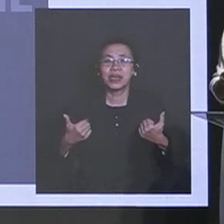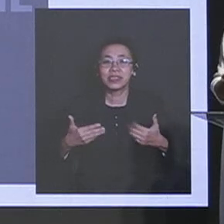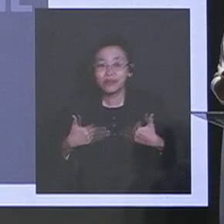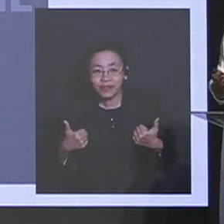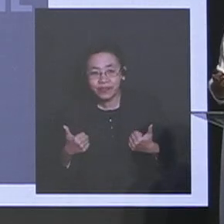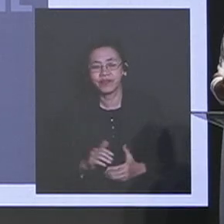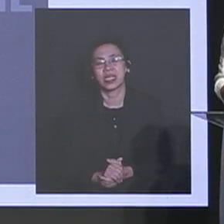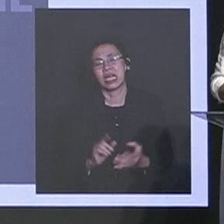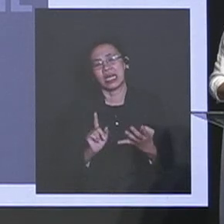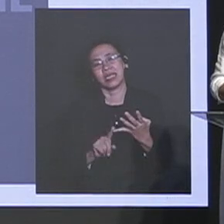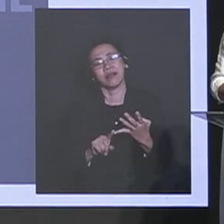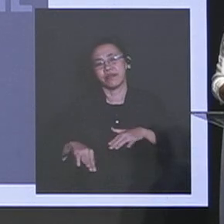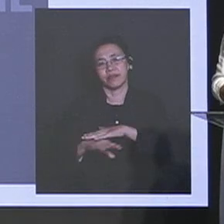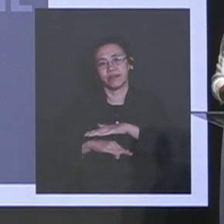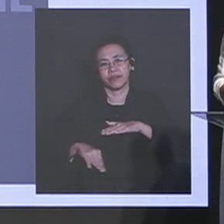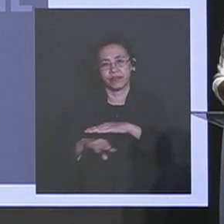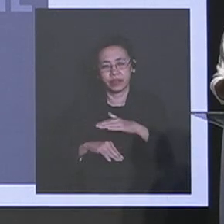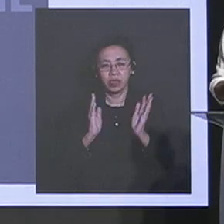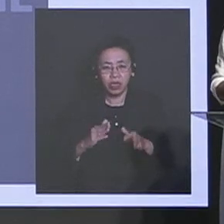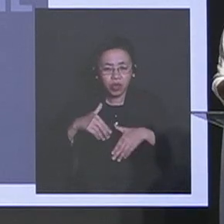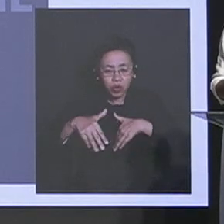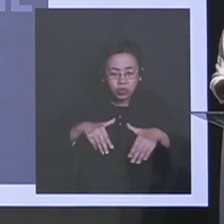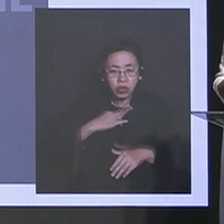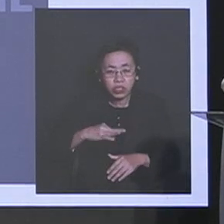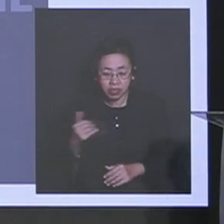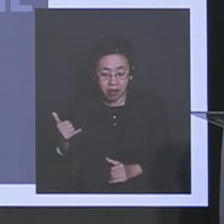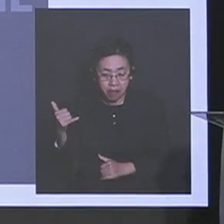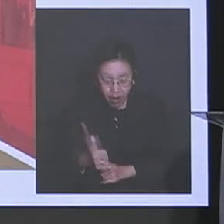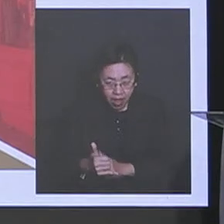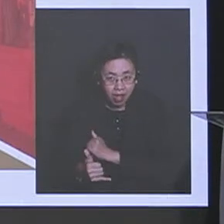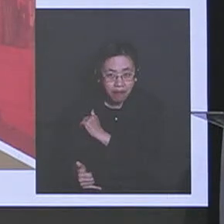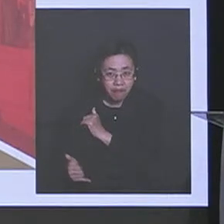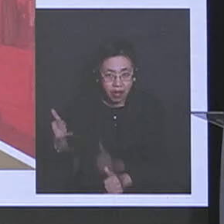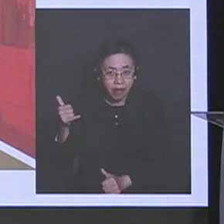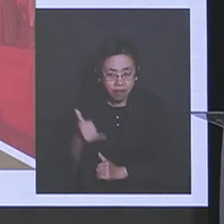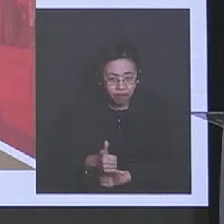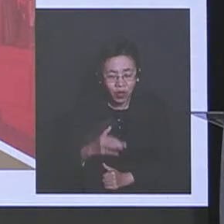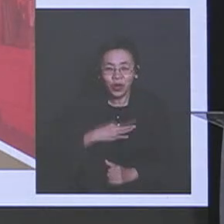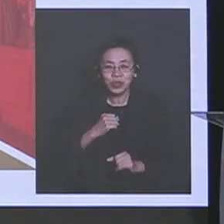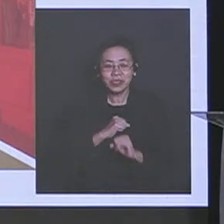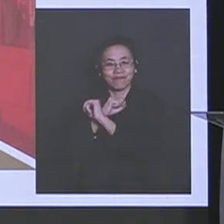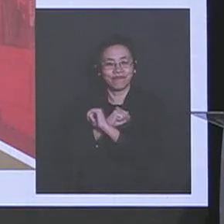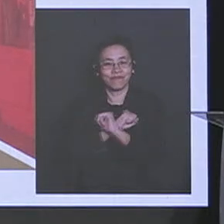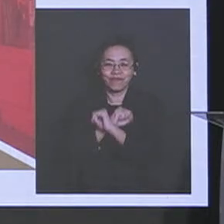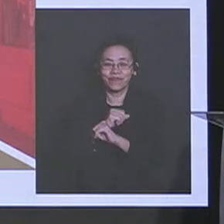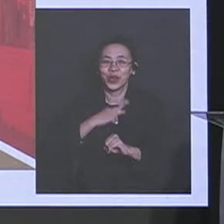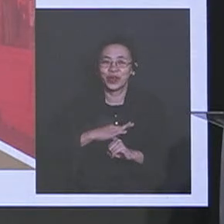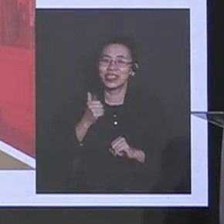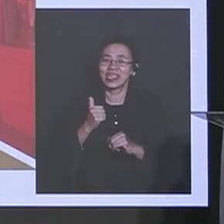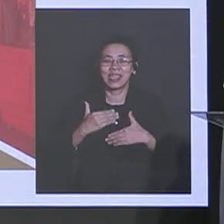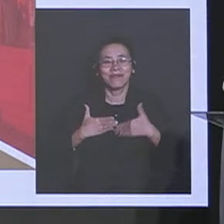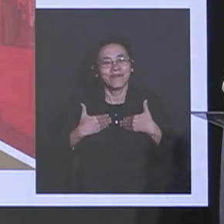good, feel safe, and really want to be on a street or in a city. And we also